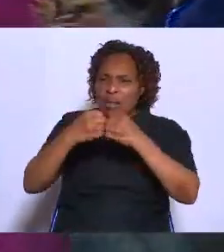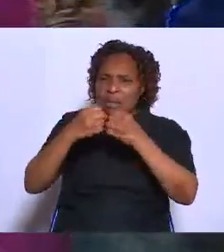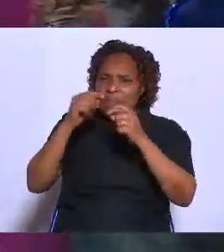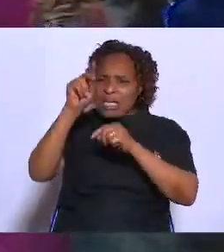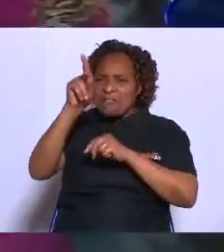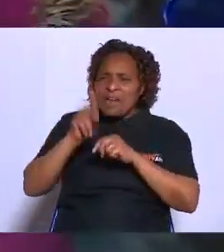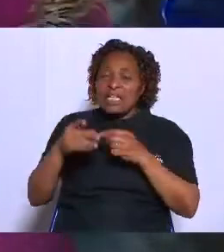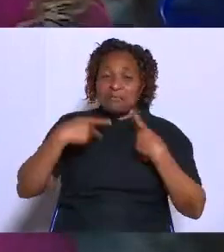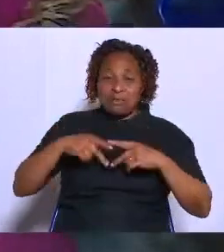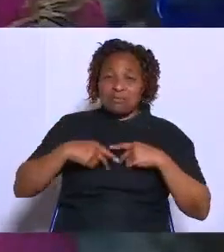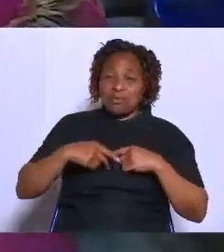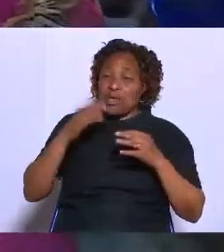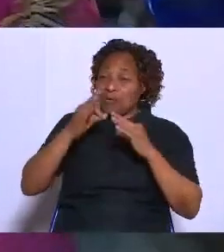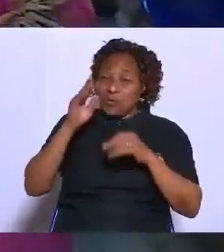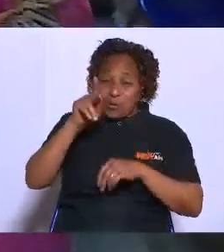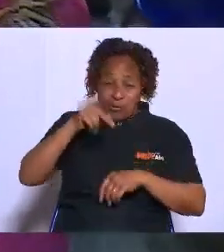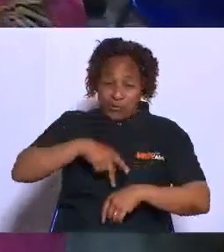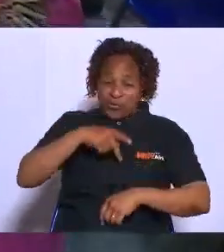foreign